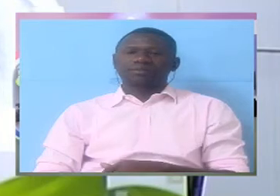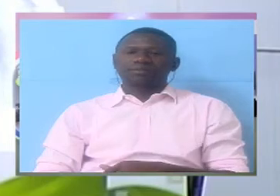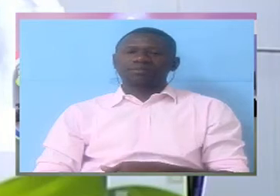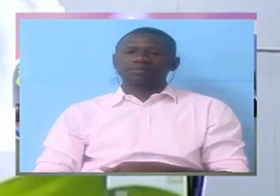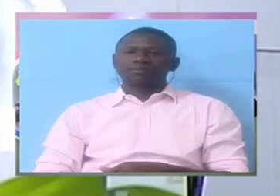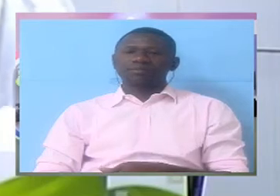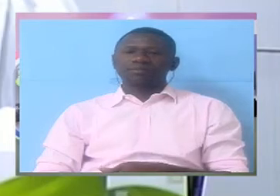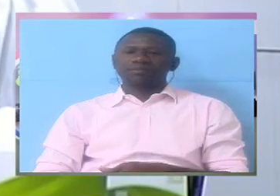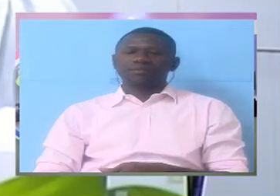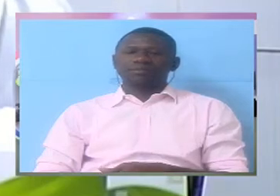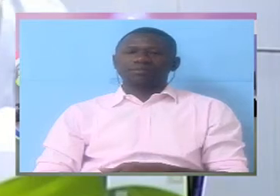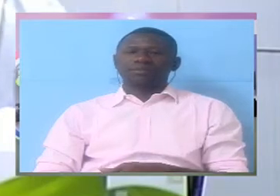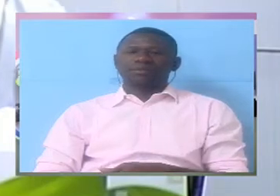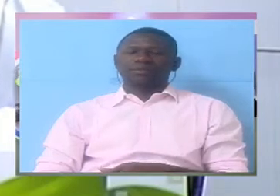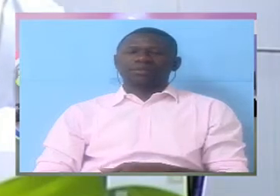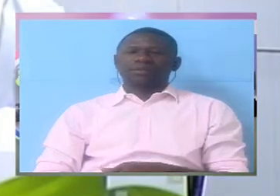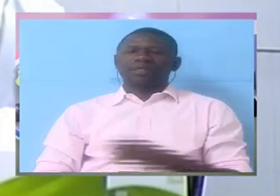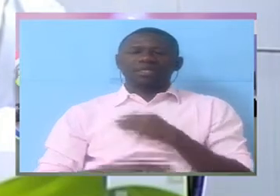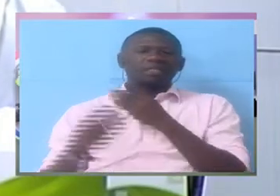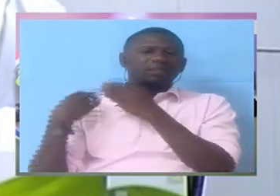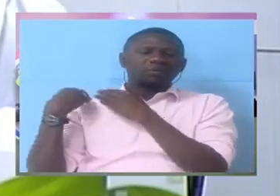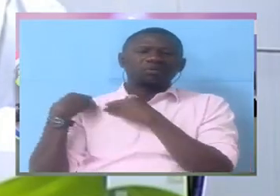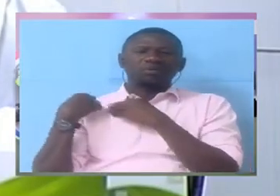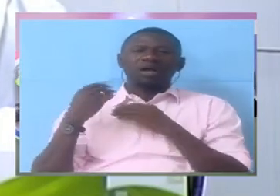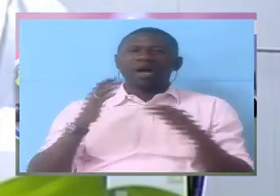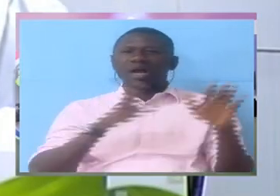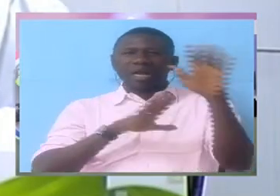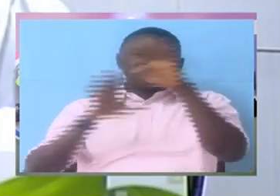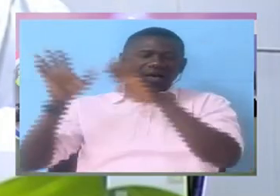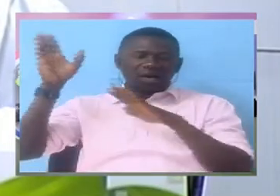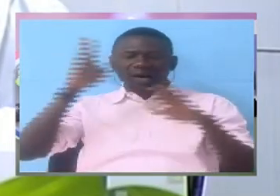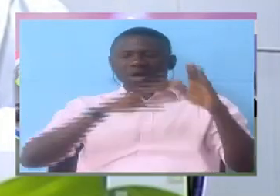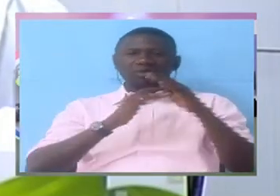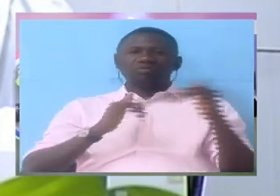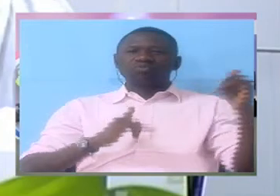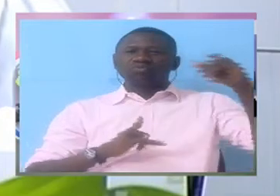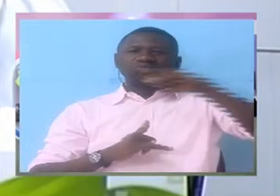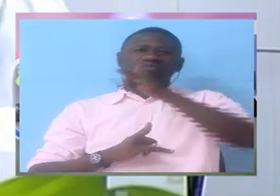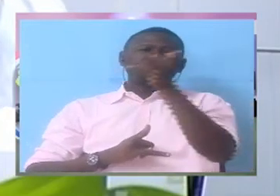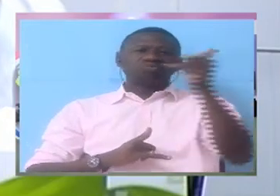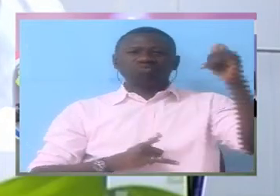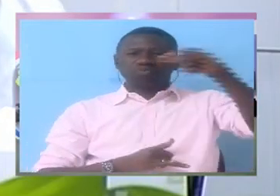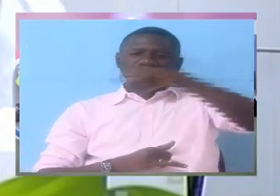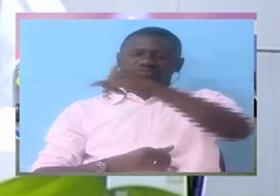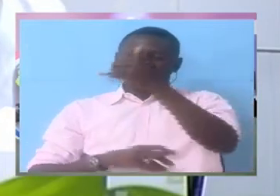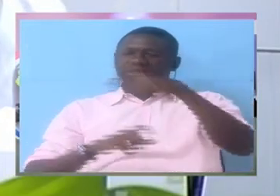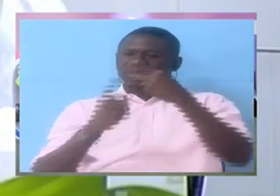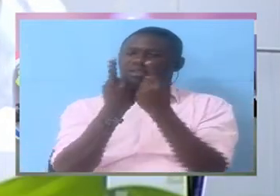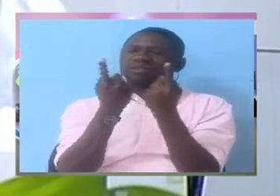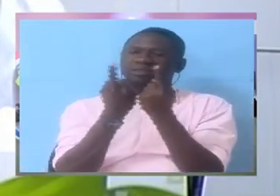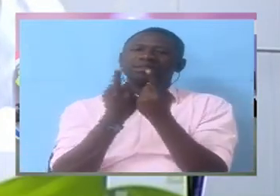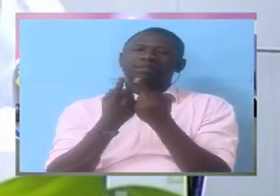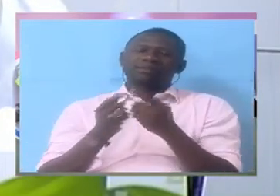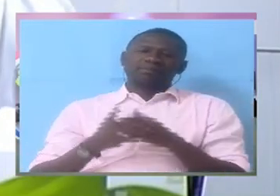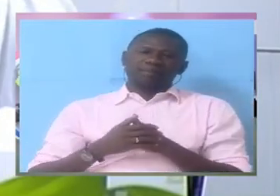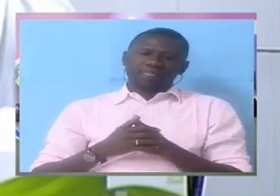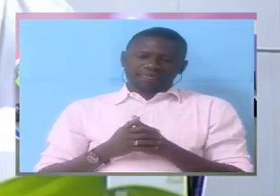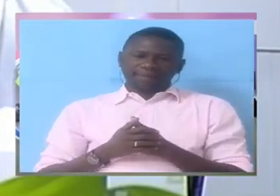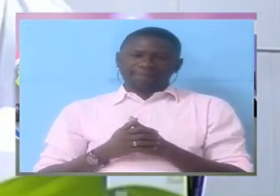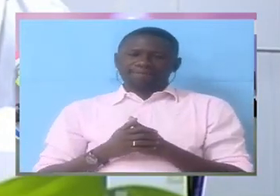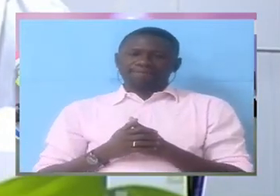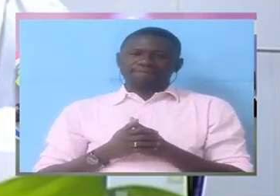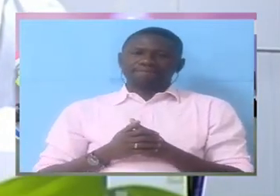Meteorological aviation. Amunta alihawa kono kunya klunti la latanin na lanya